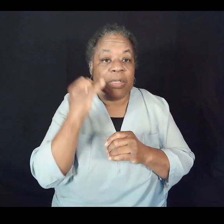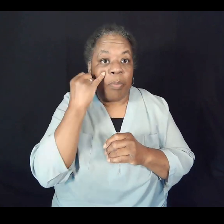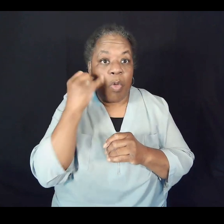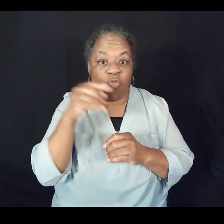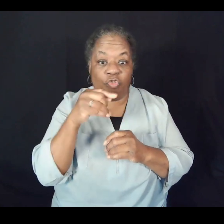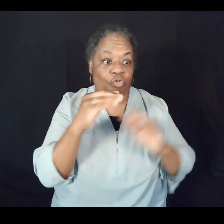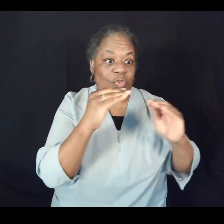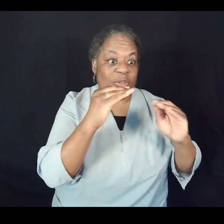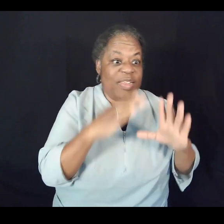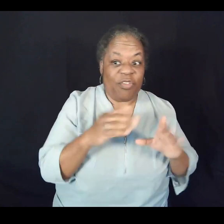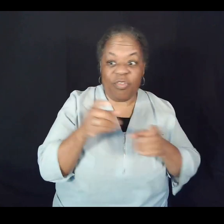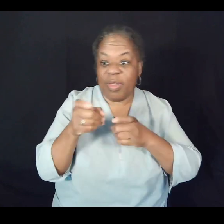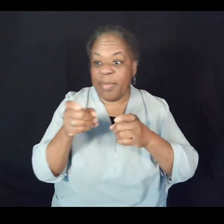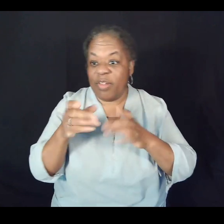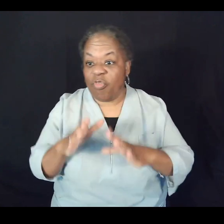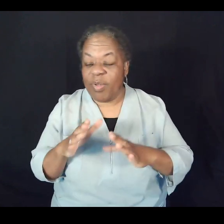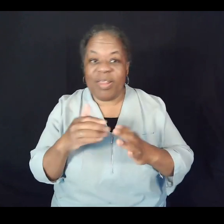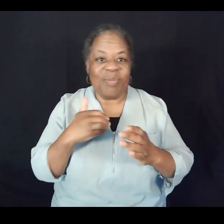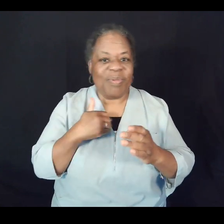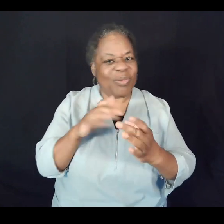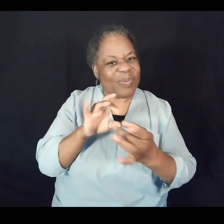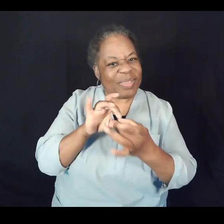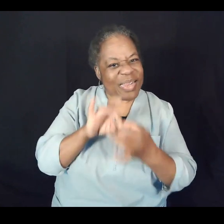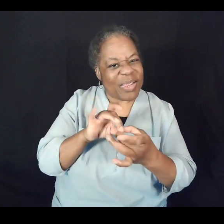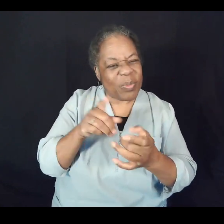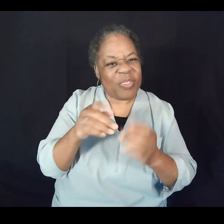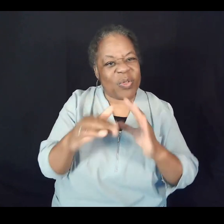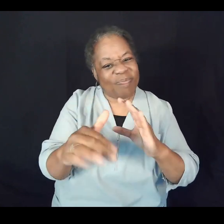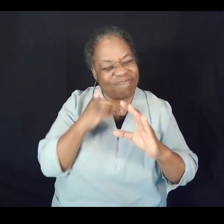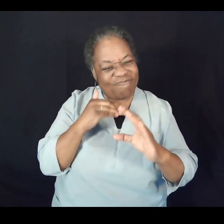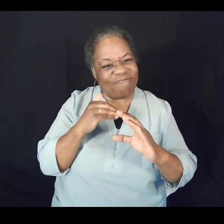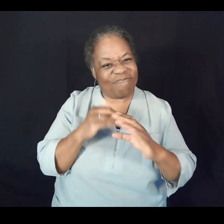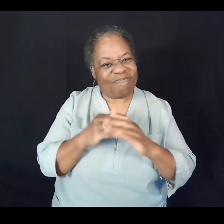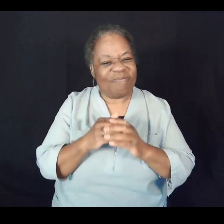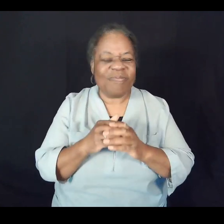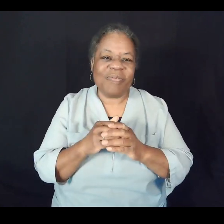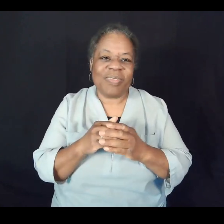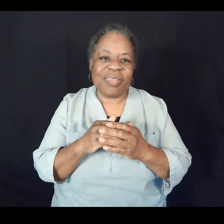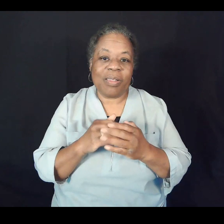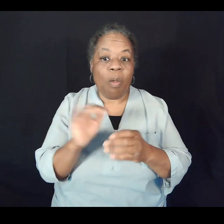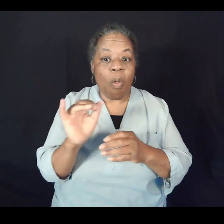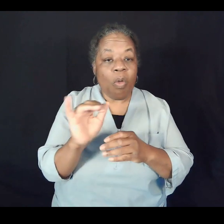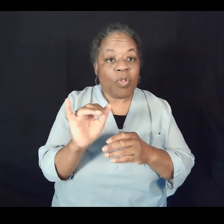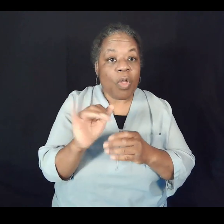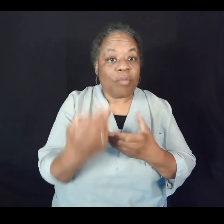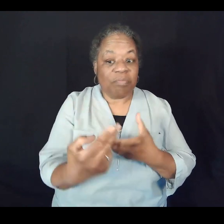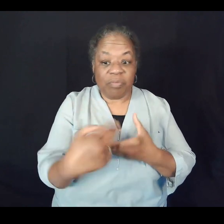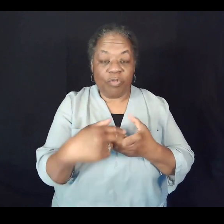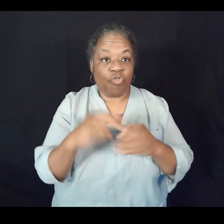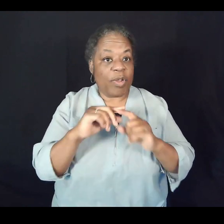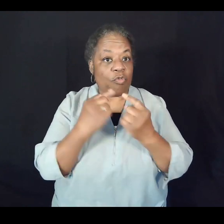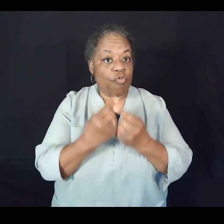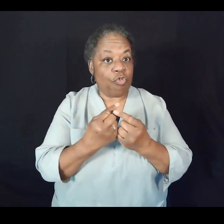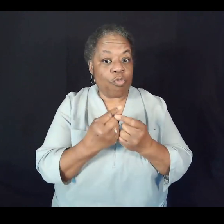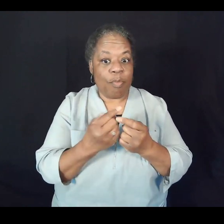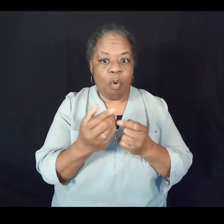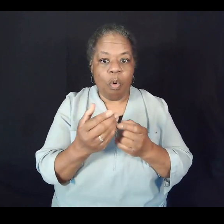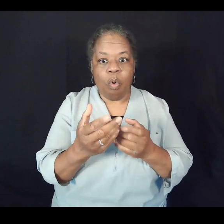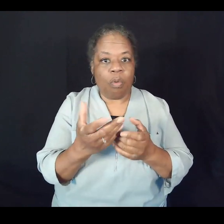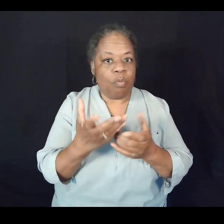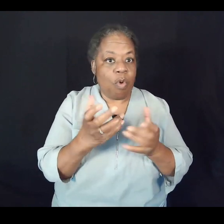love to connect with you and learn more about your life. And please send me an email if you would also like to join a group or receive prayer as